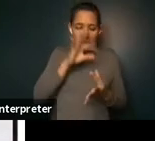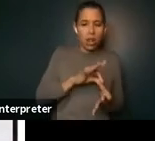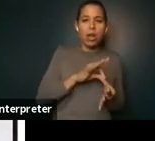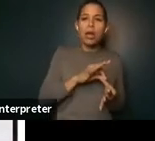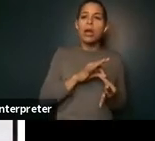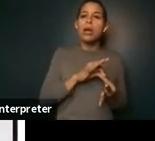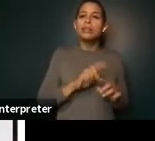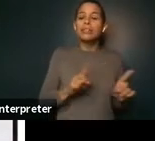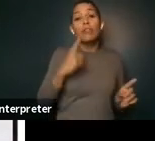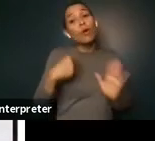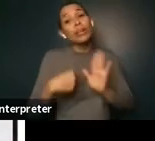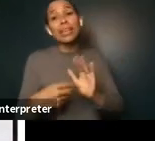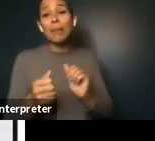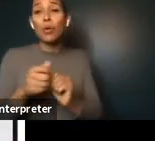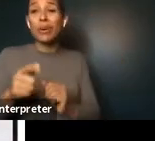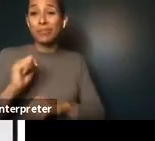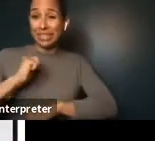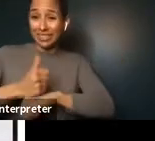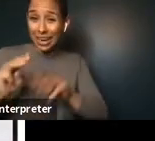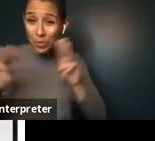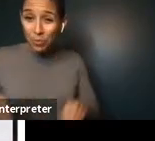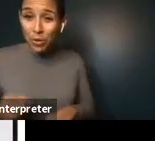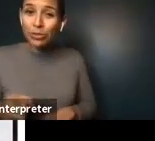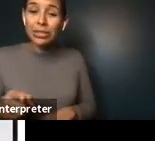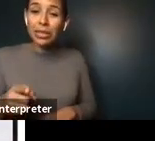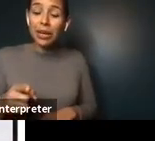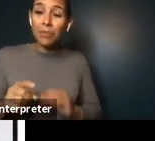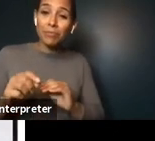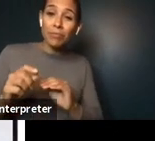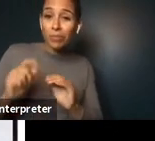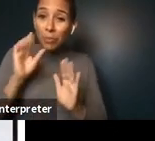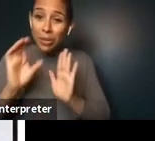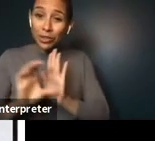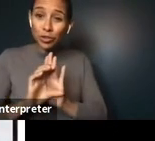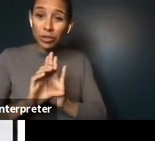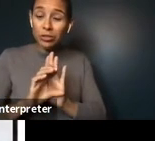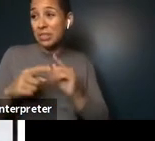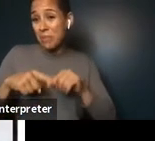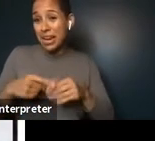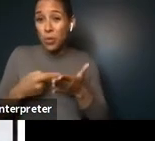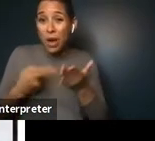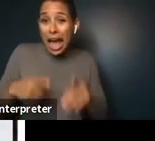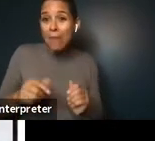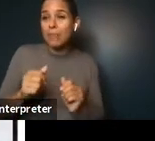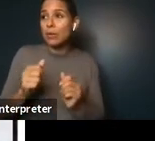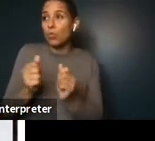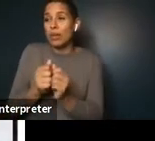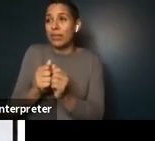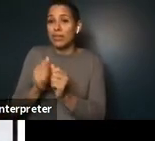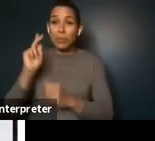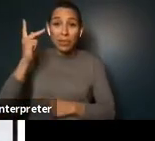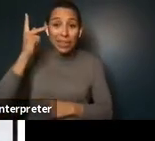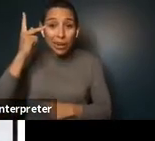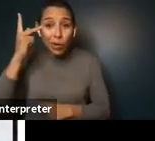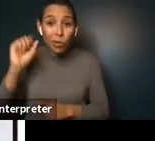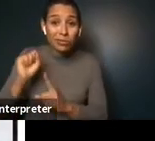weather, the light, um, what happened that day, what happened politically that day, like all of these